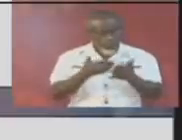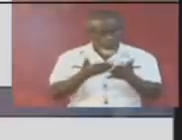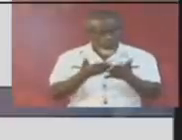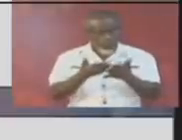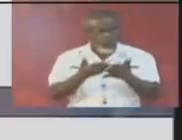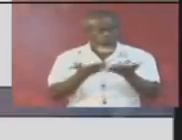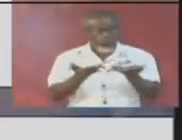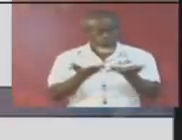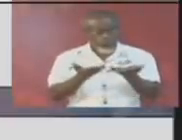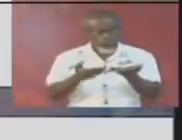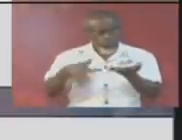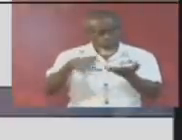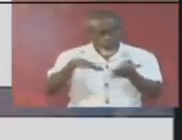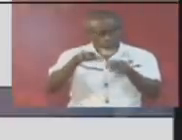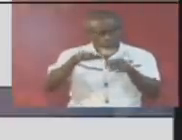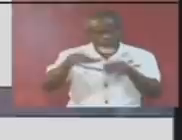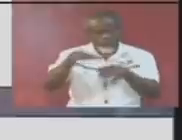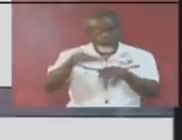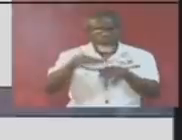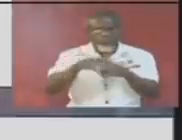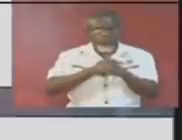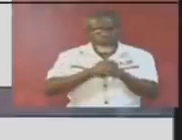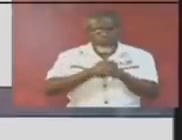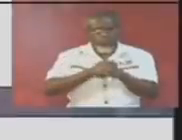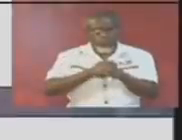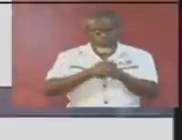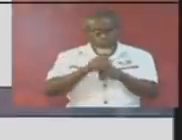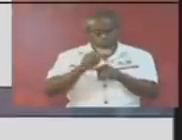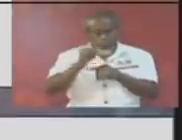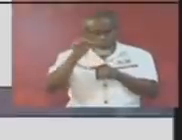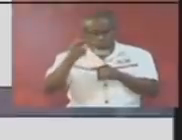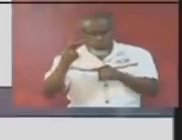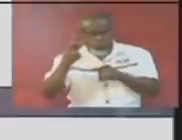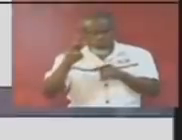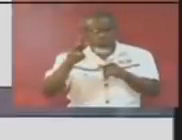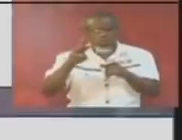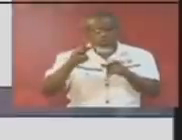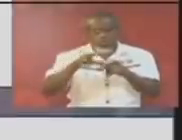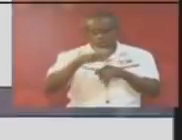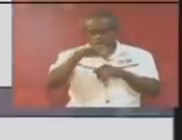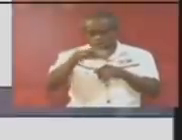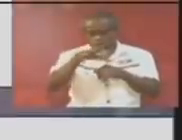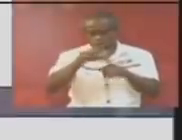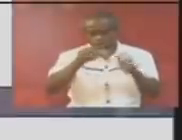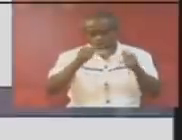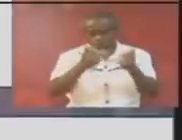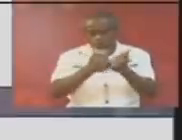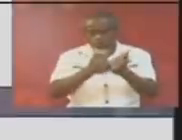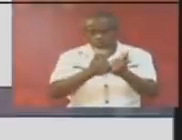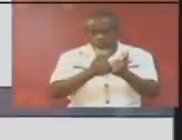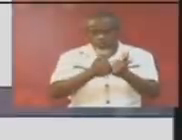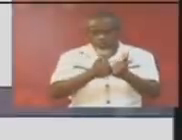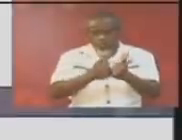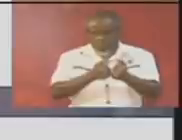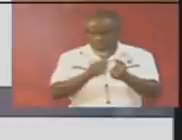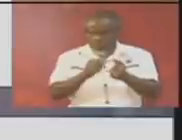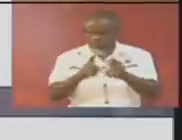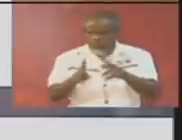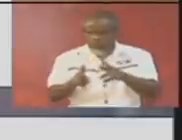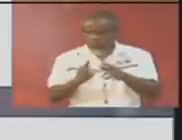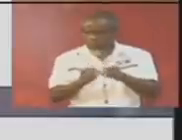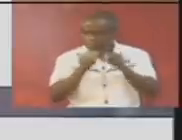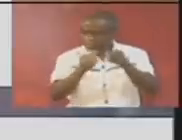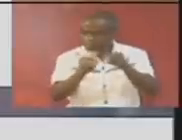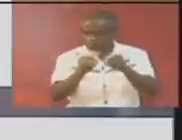service which is patient-oriented, and it was conceptualized specifically to meet the needs of this challenging group of